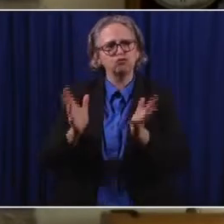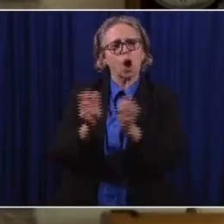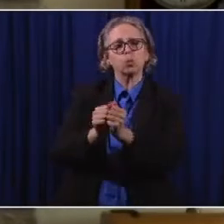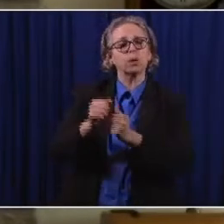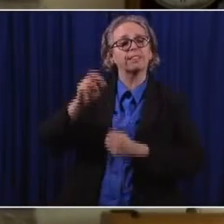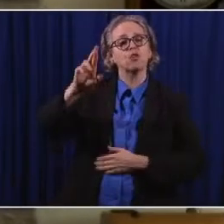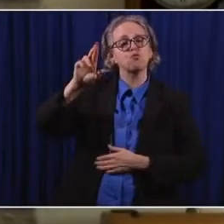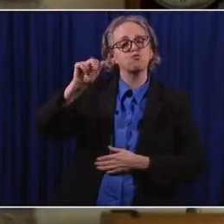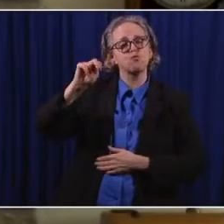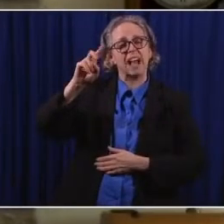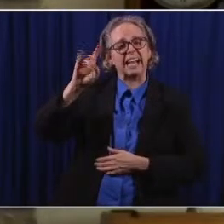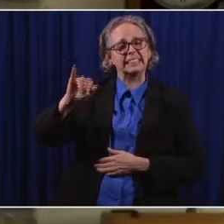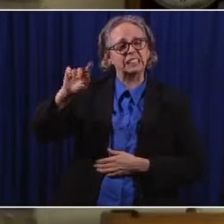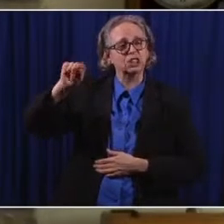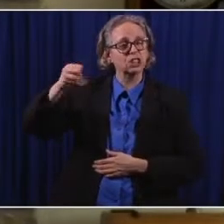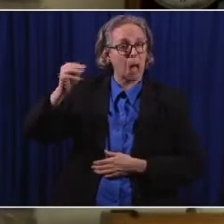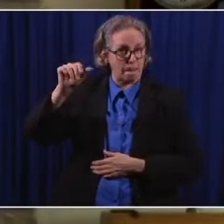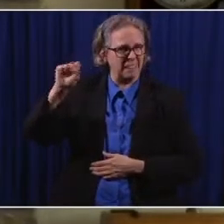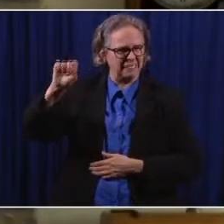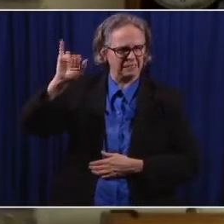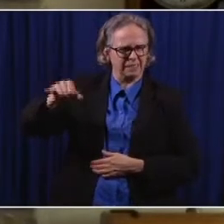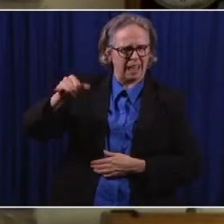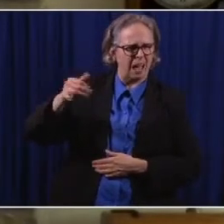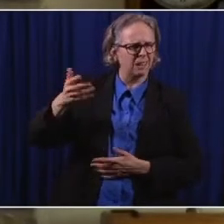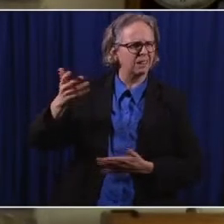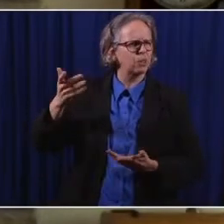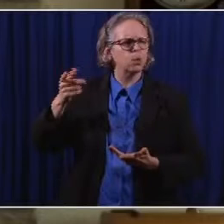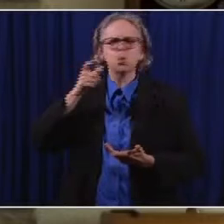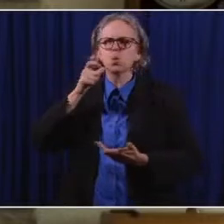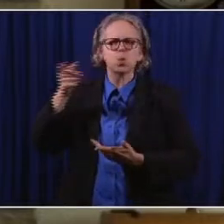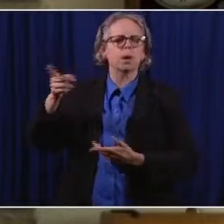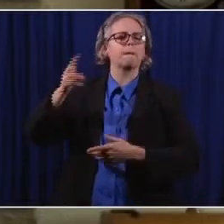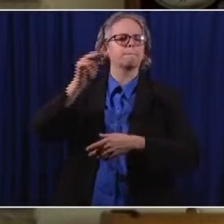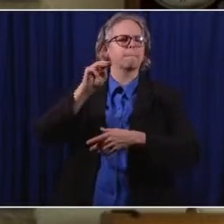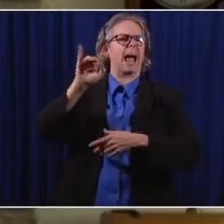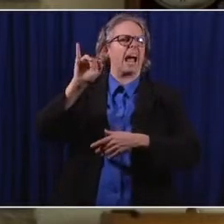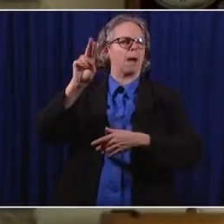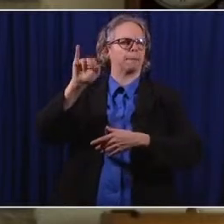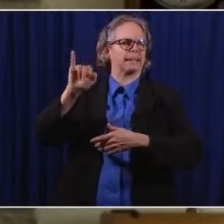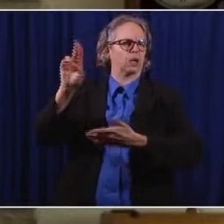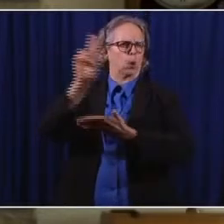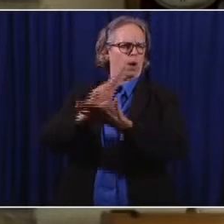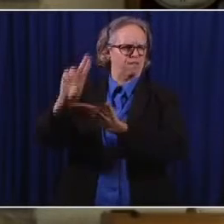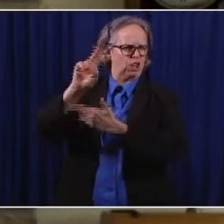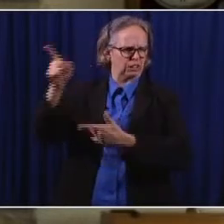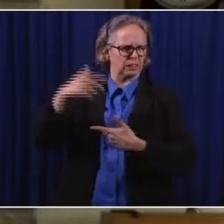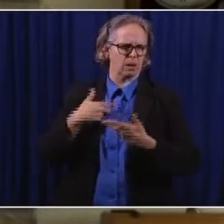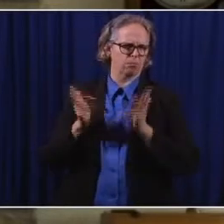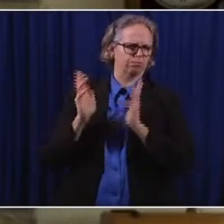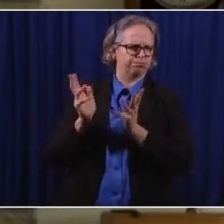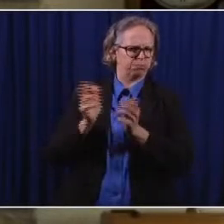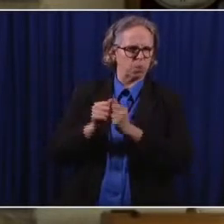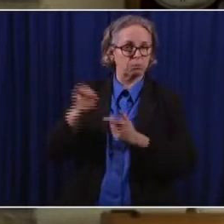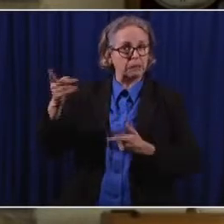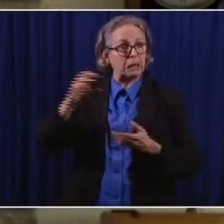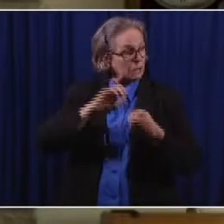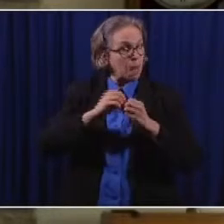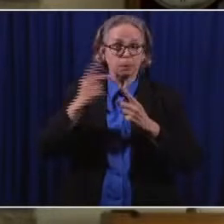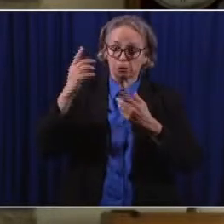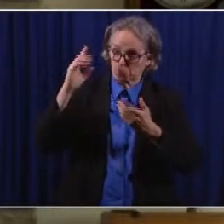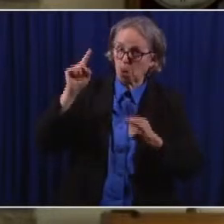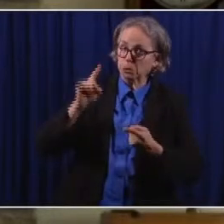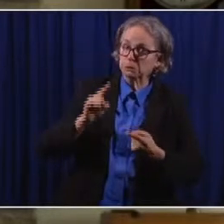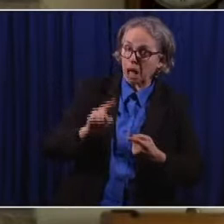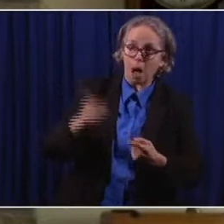Miami. Randy went through the figures with me, and what we're seeing is, frankly, a real decrease in some of